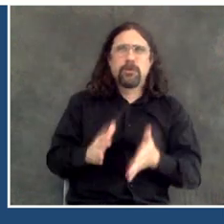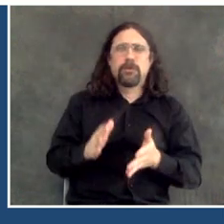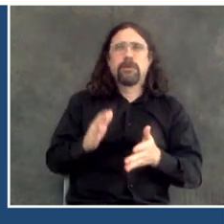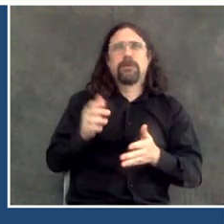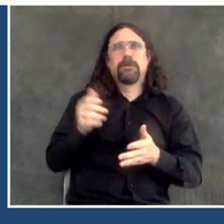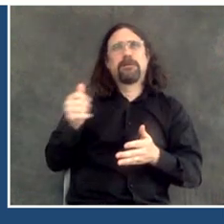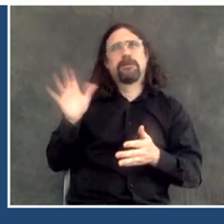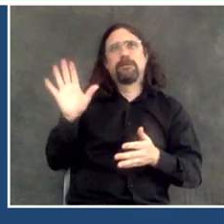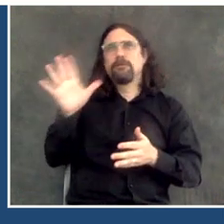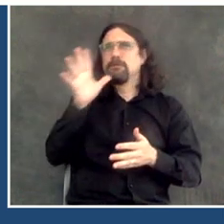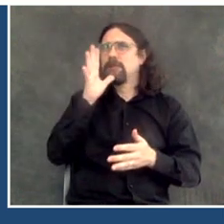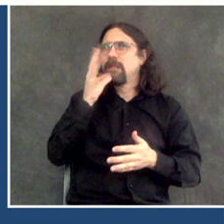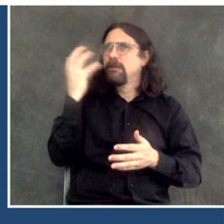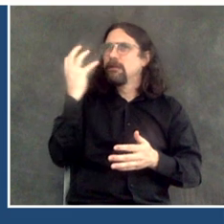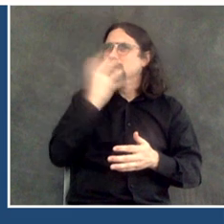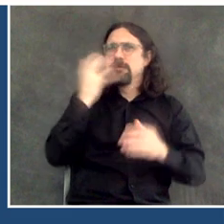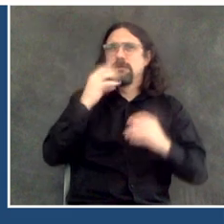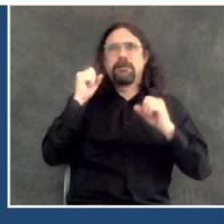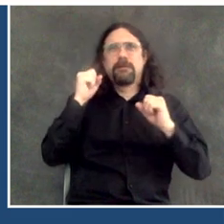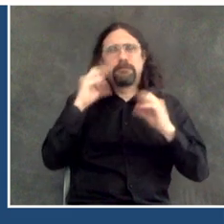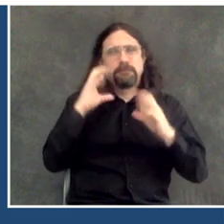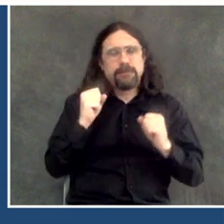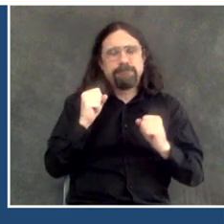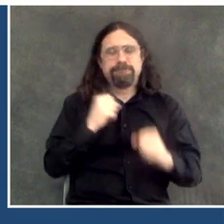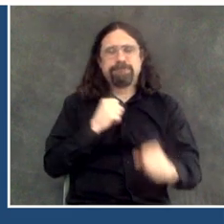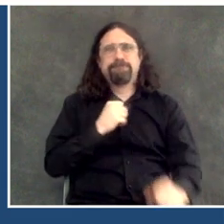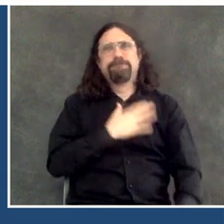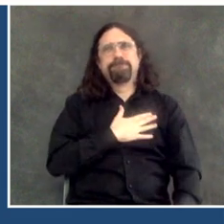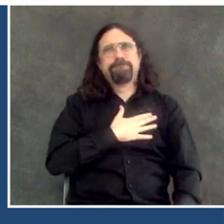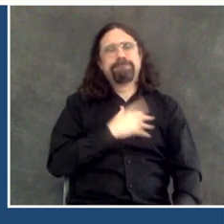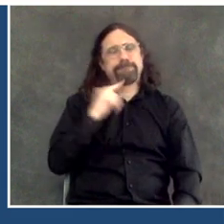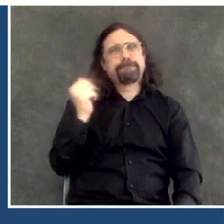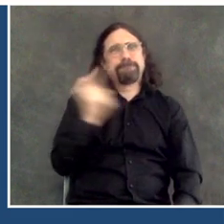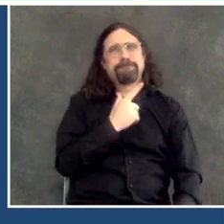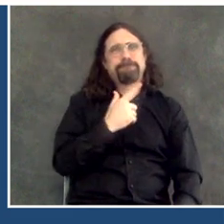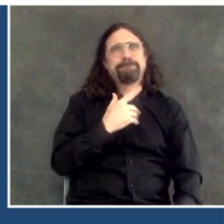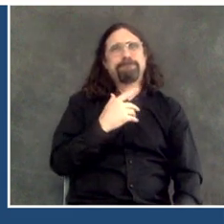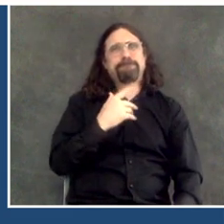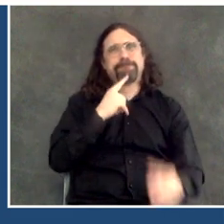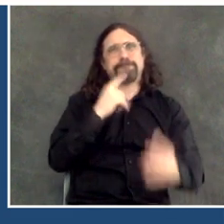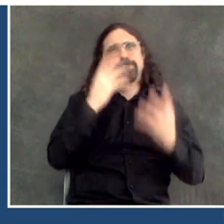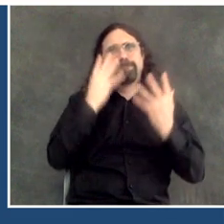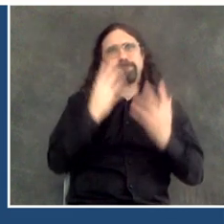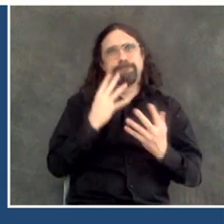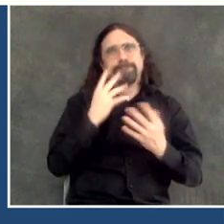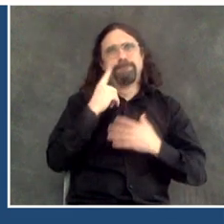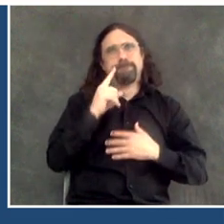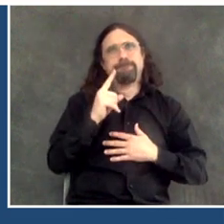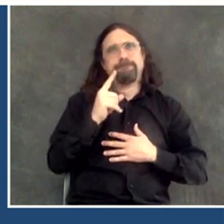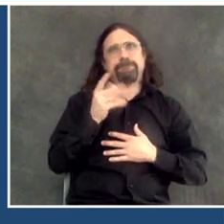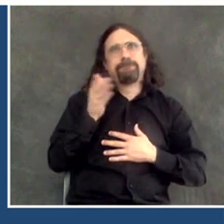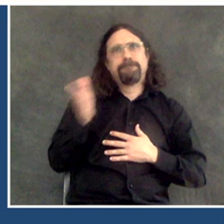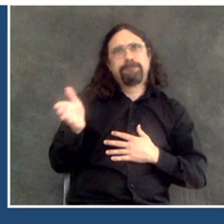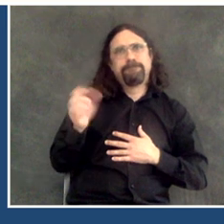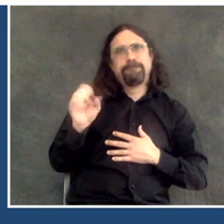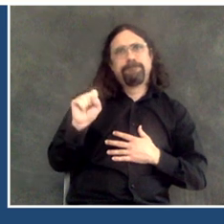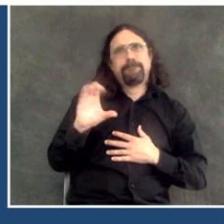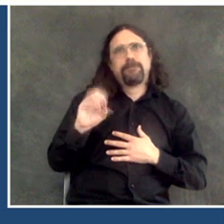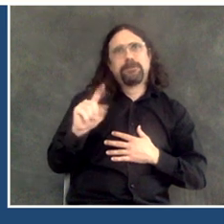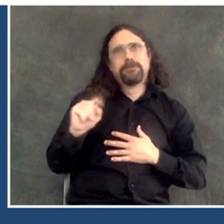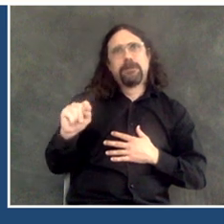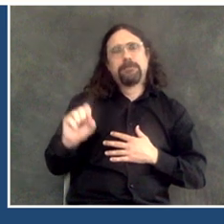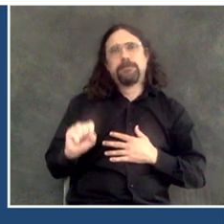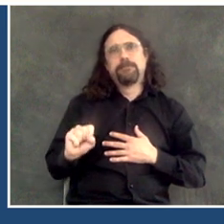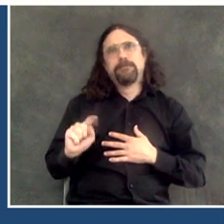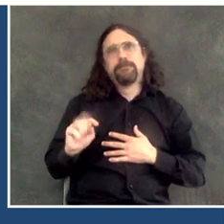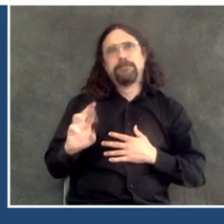City Hall are feeling this, and we offer our condolences to Scott and his whole family. And it's another reminder of how personal this crisis has